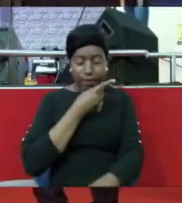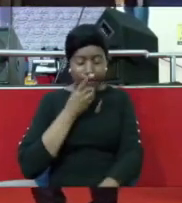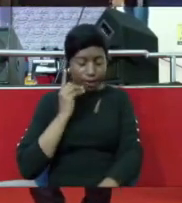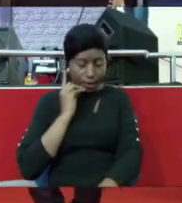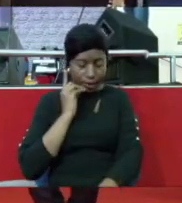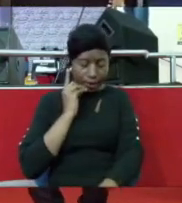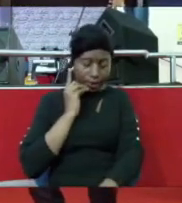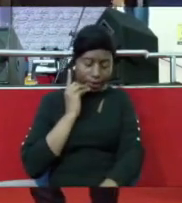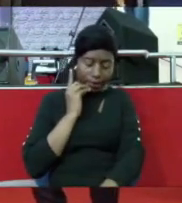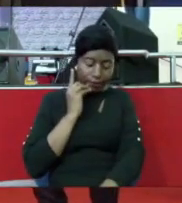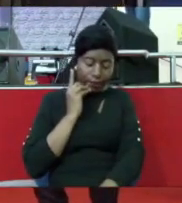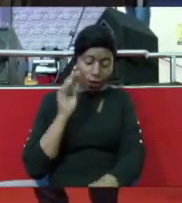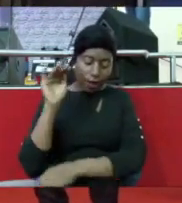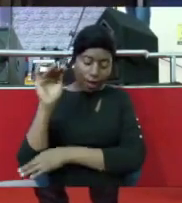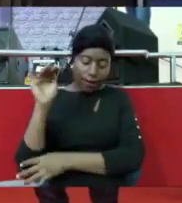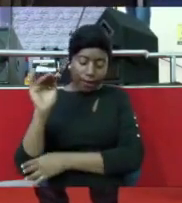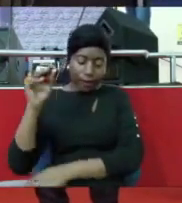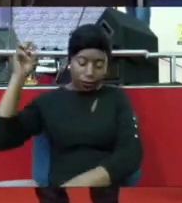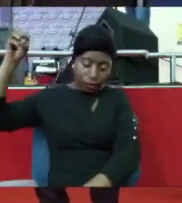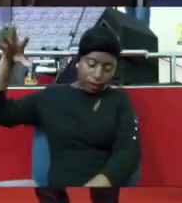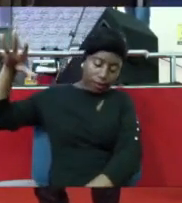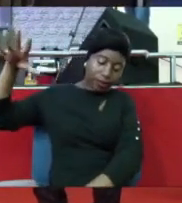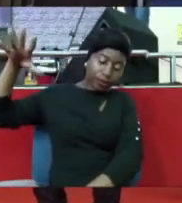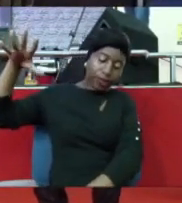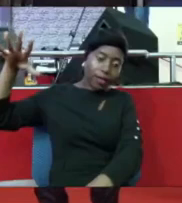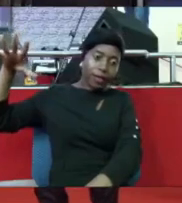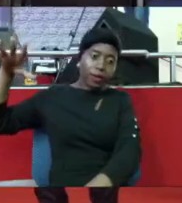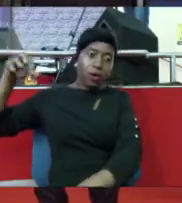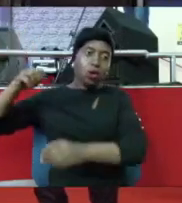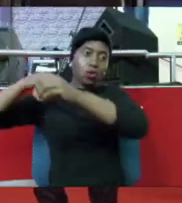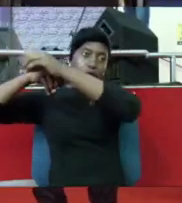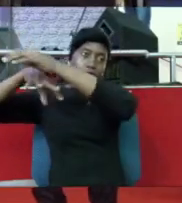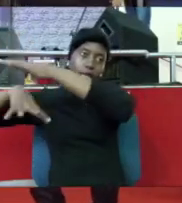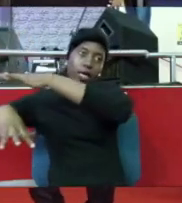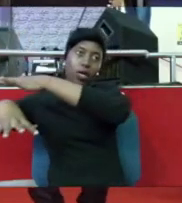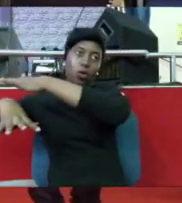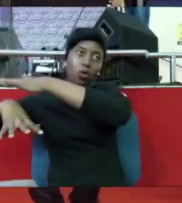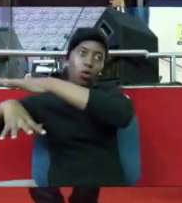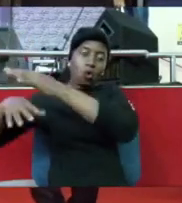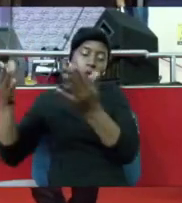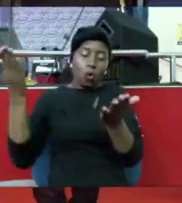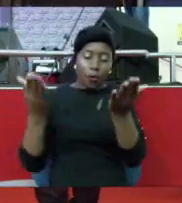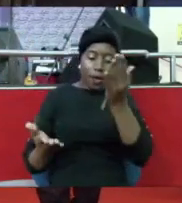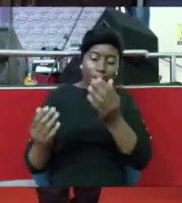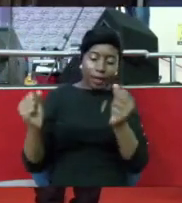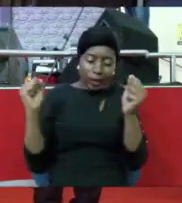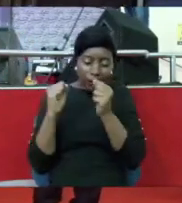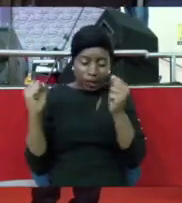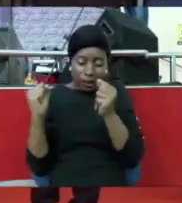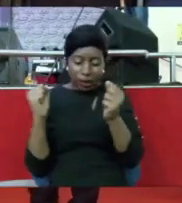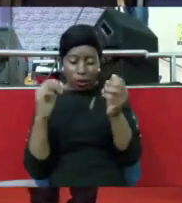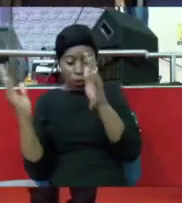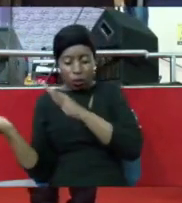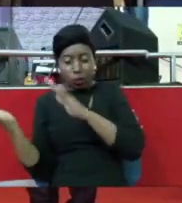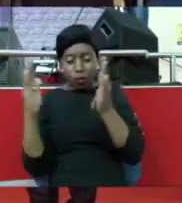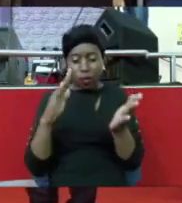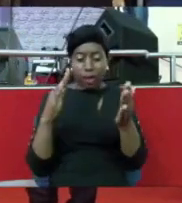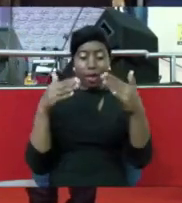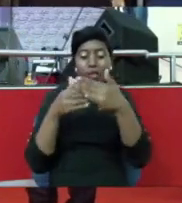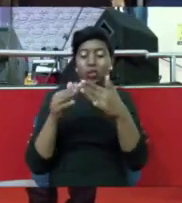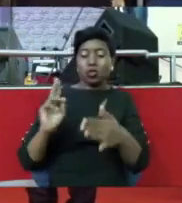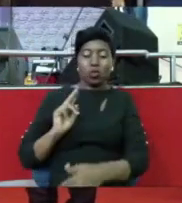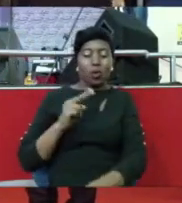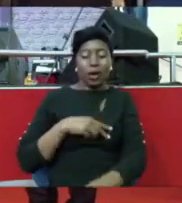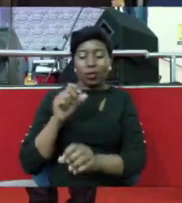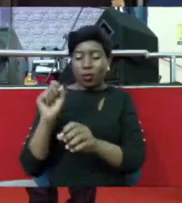We are saying sunshine. Tunasema jua. Or shadow. Ama vivuli. Or cold weather. Ama baridi. Will not stop us from